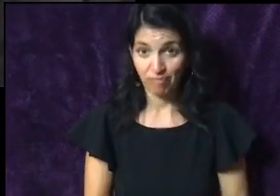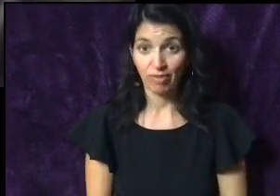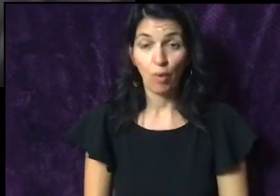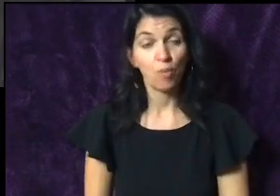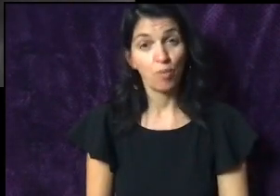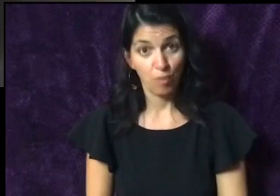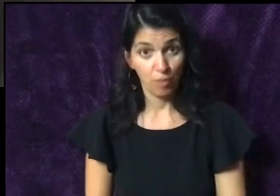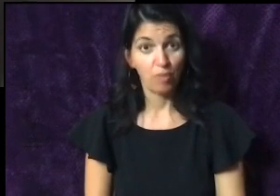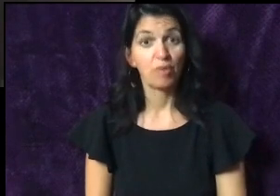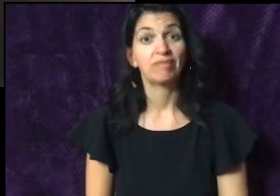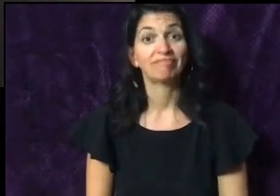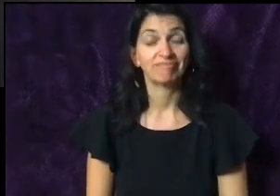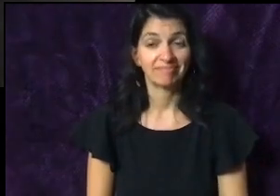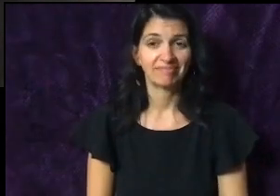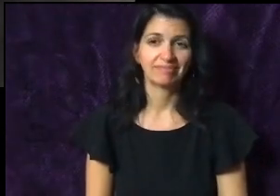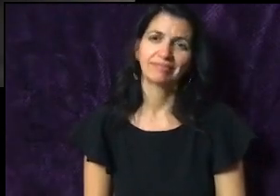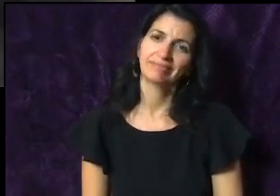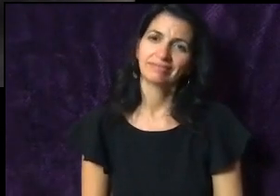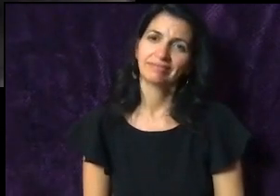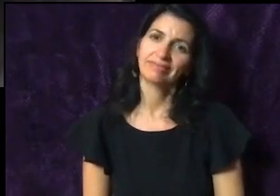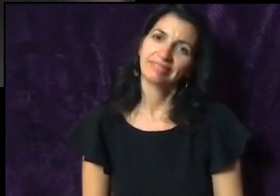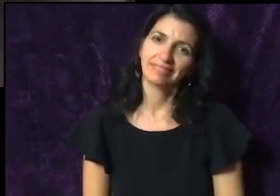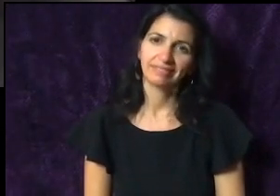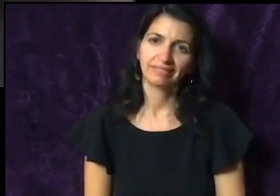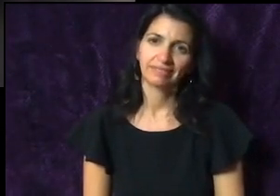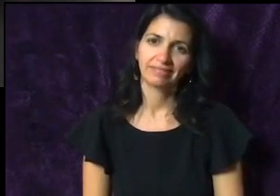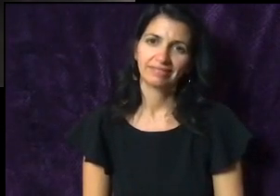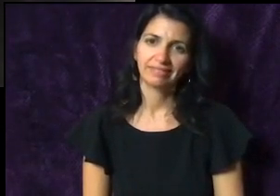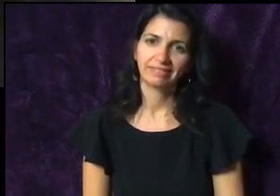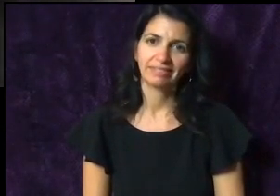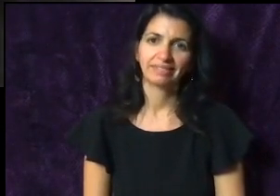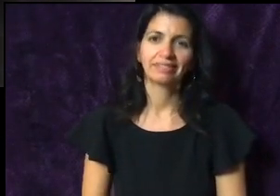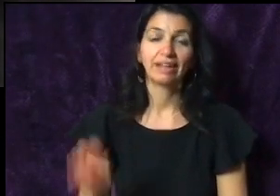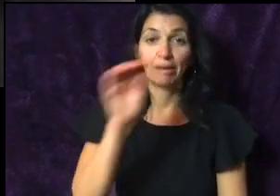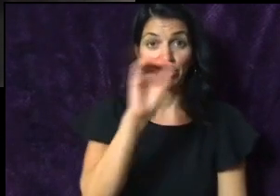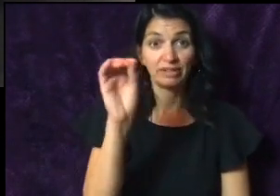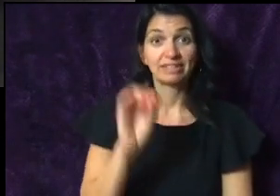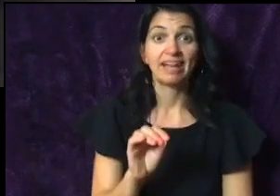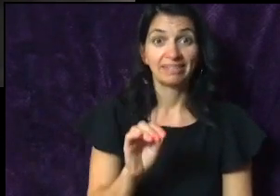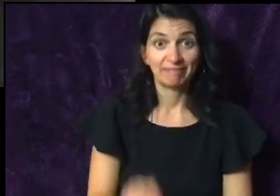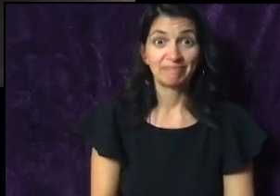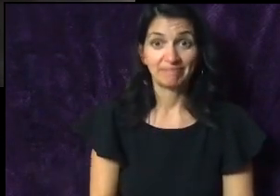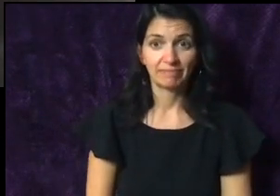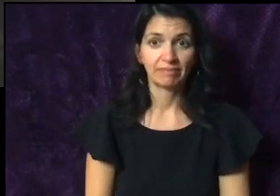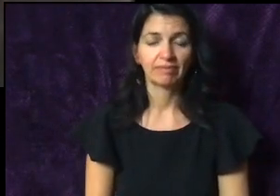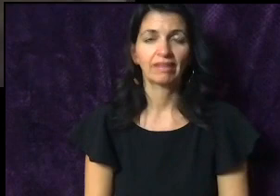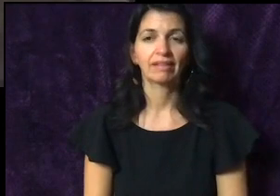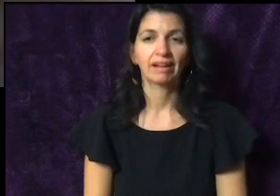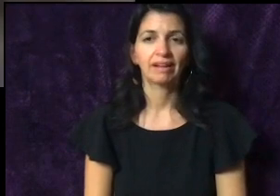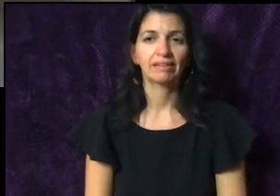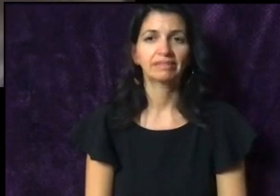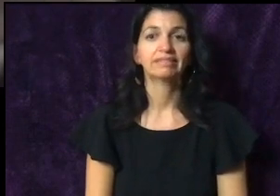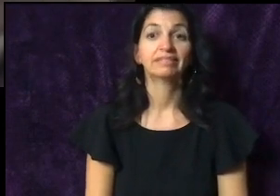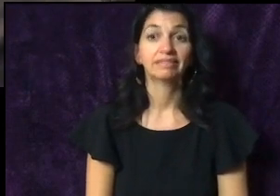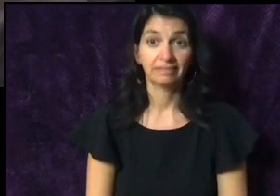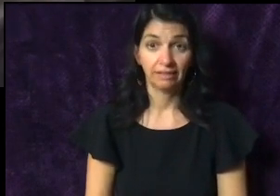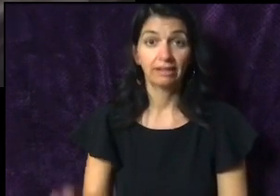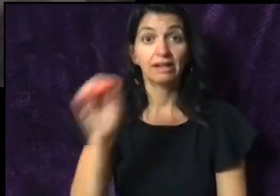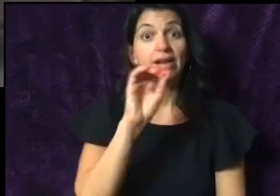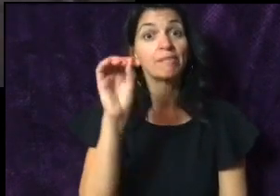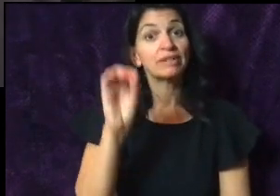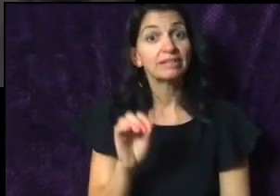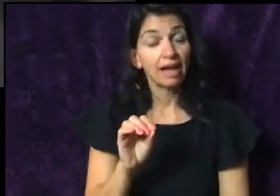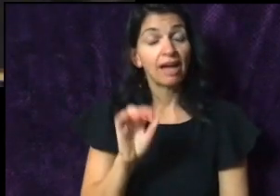one. This is, how do I even hold this? This is a percentage sign.